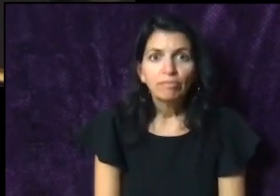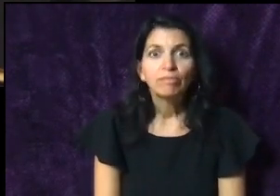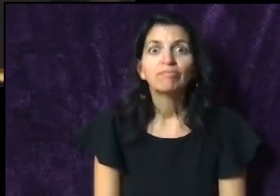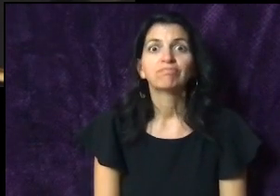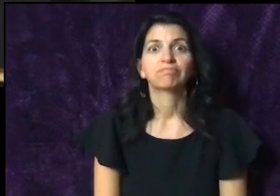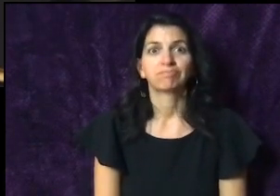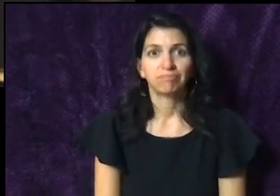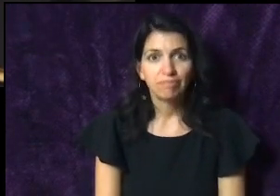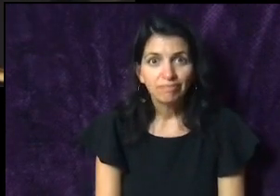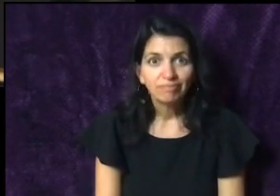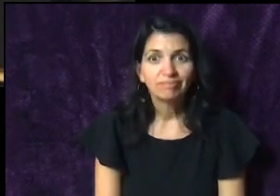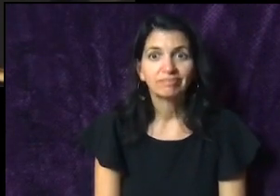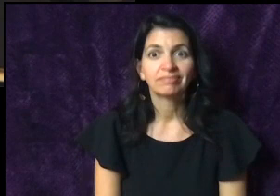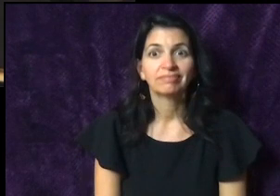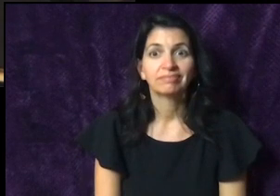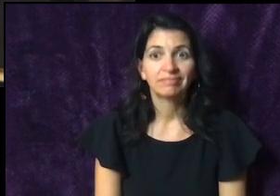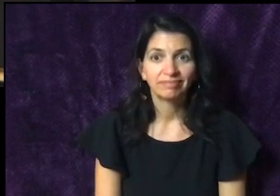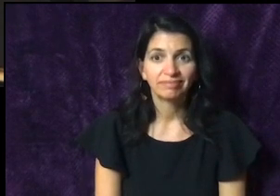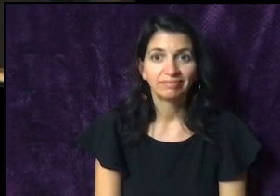Boom,